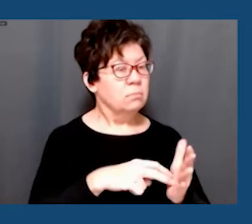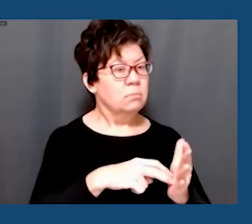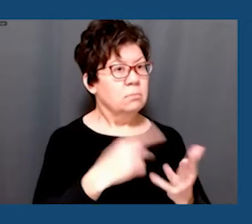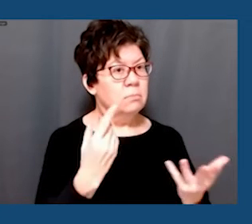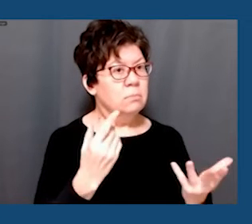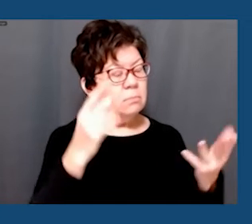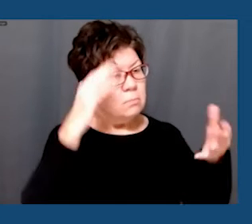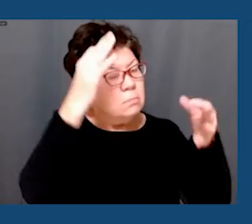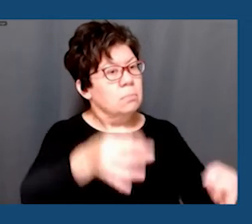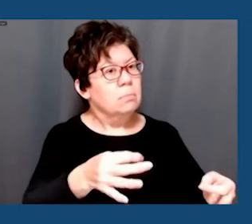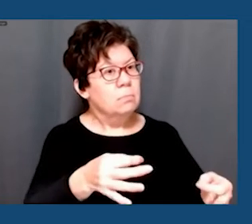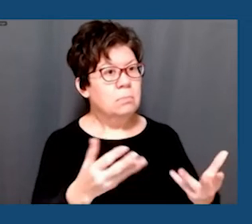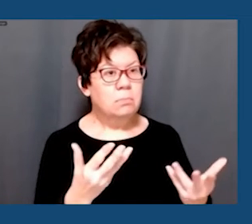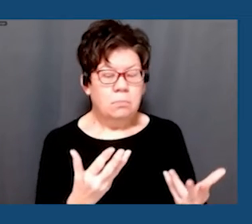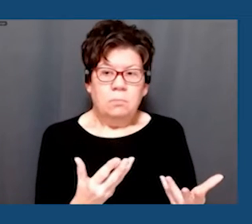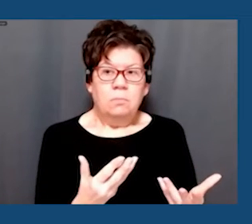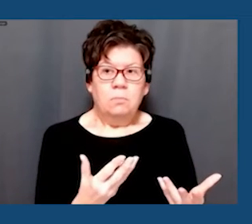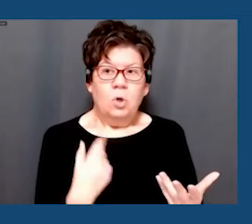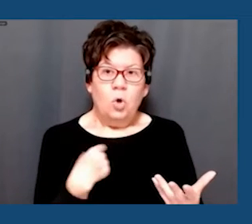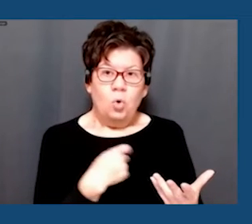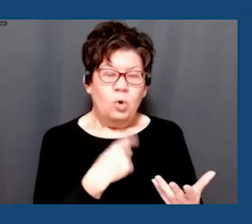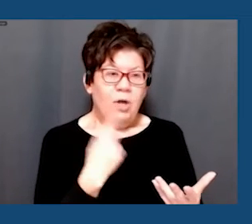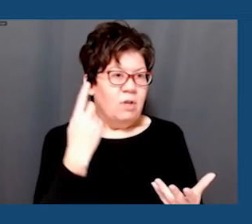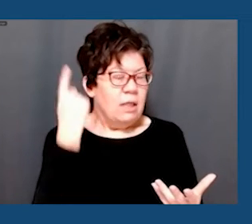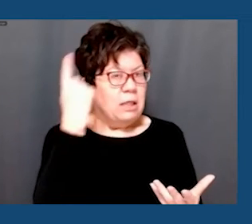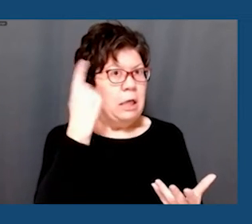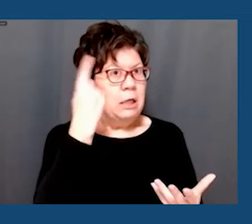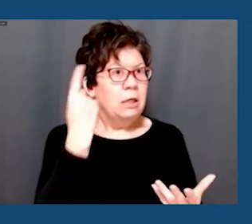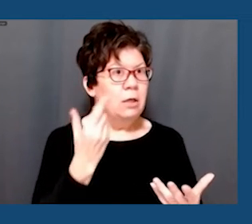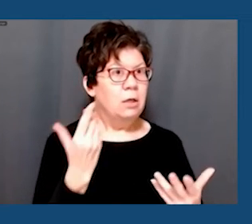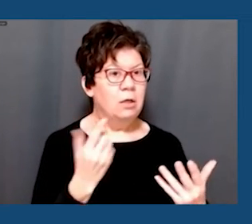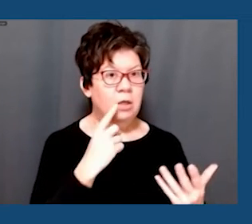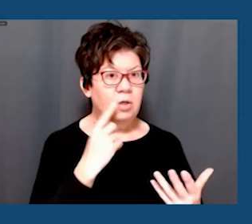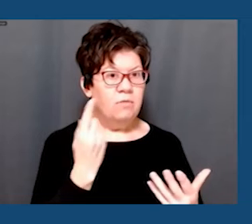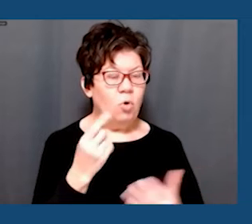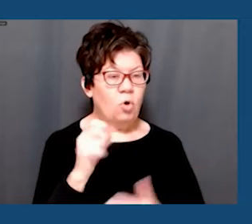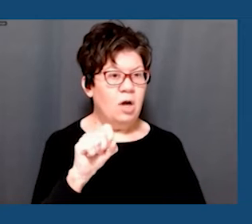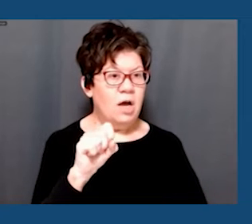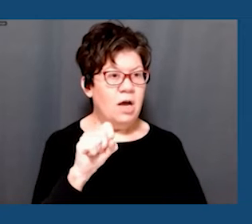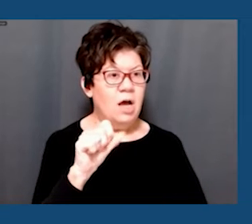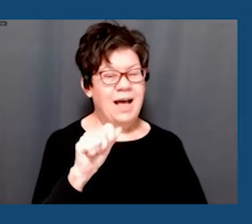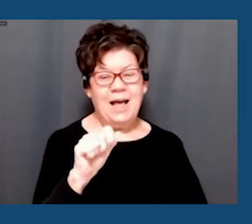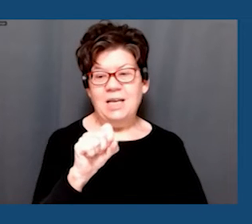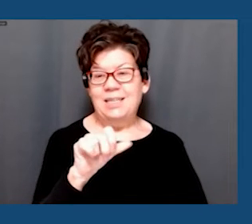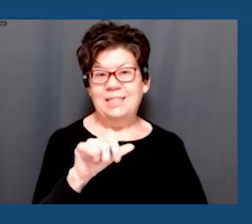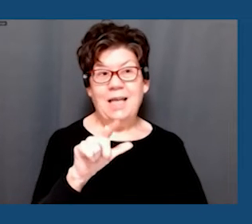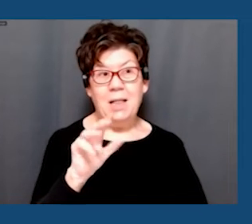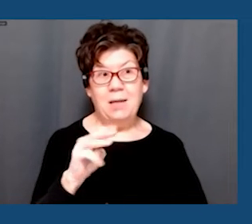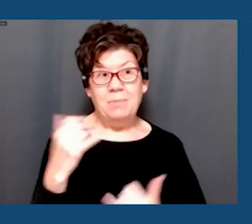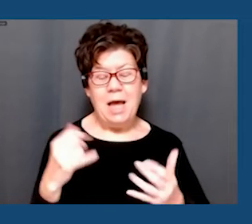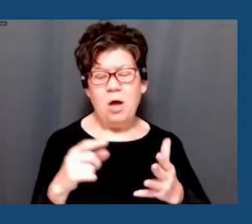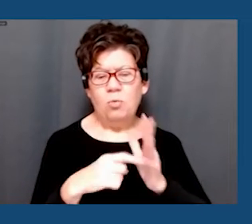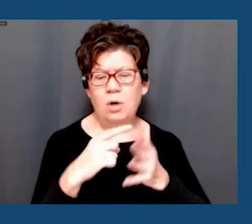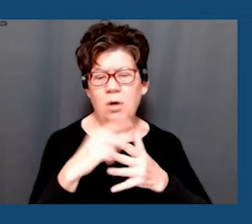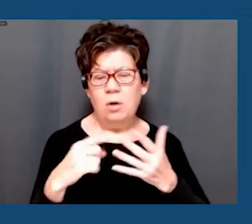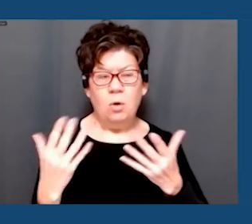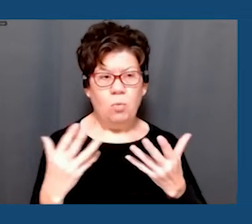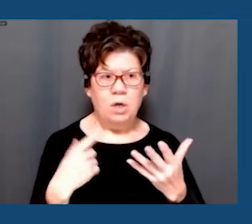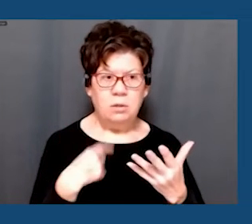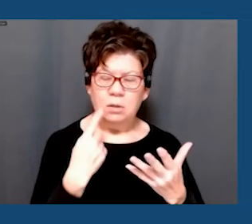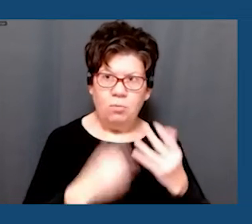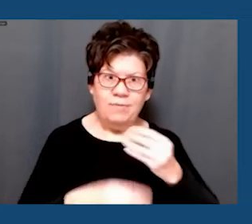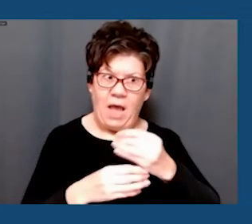look at the conditions that were being used for asylum now because they're more expansive than had been in the past. They are. And yes, people who are